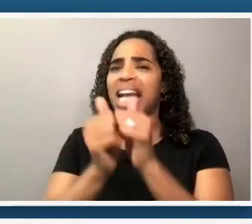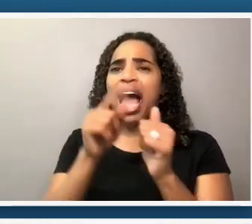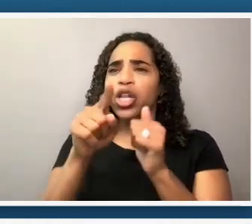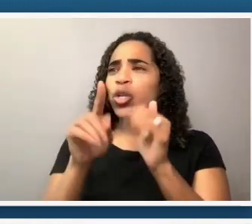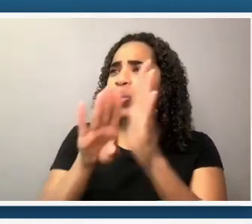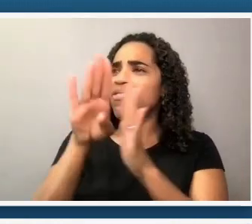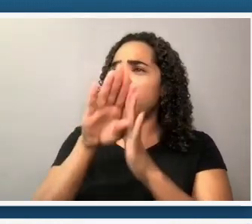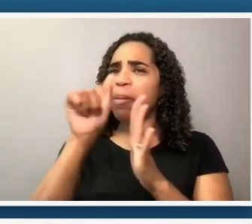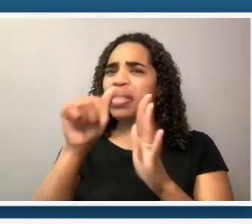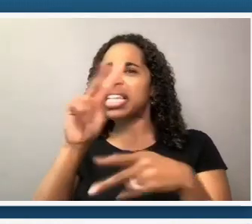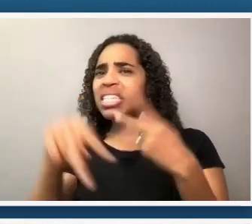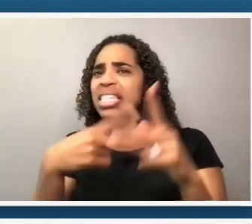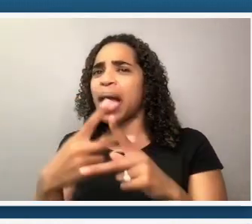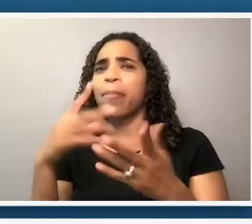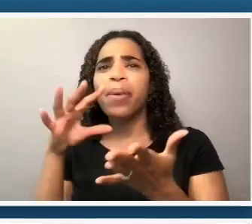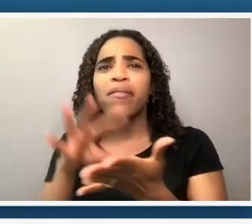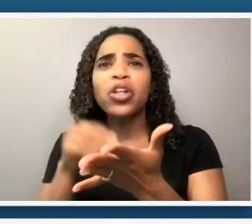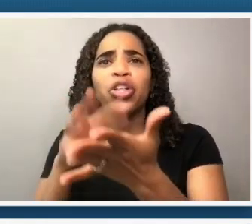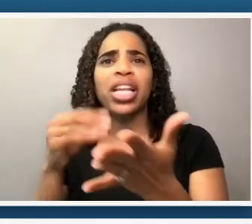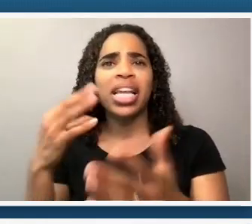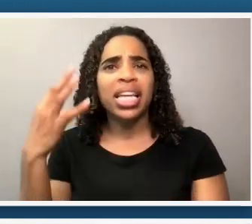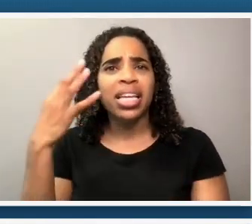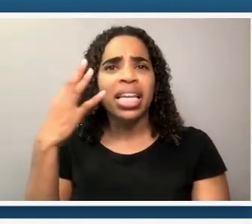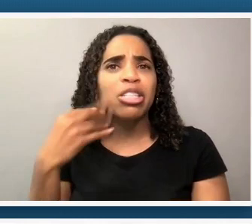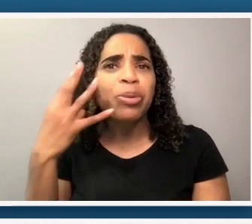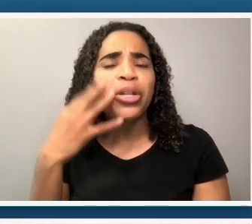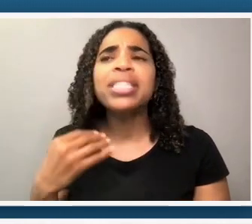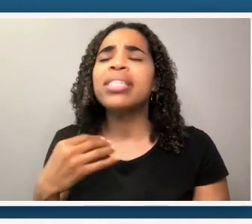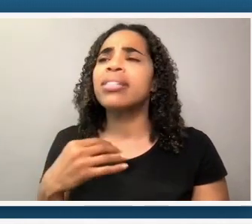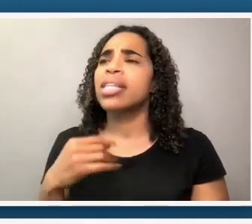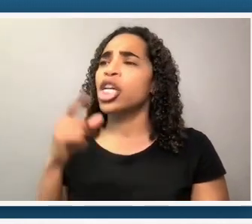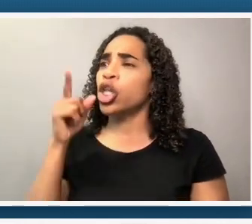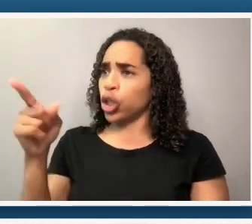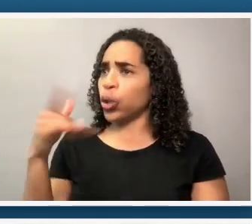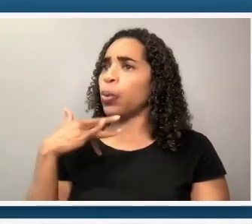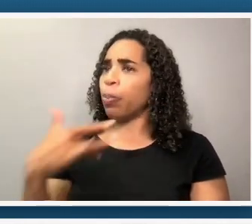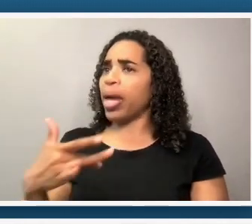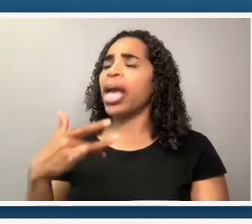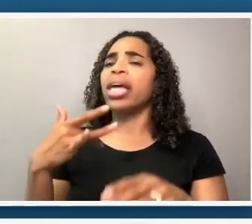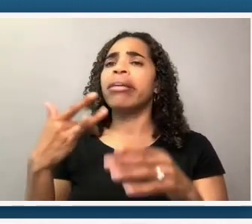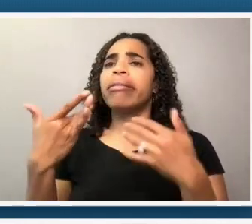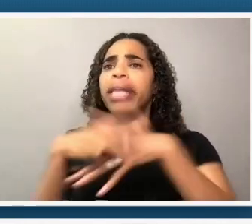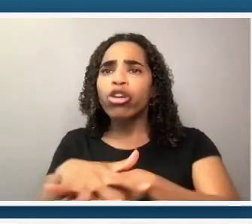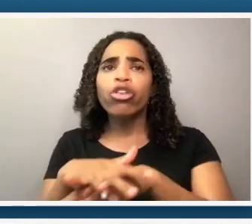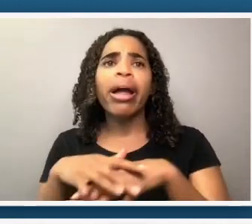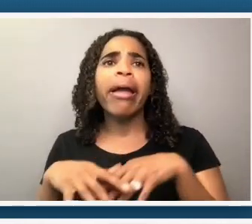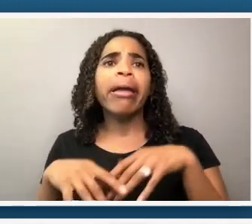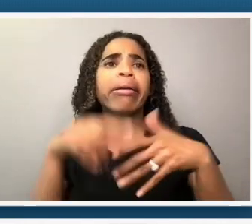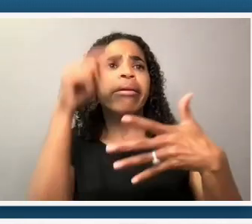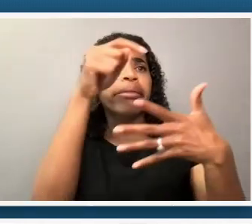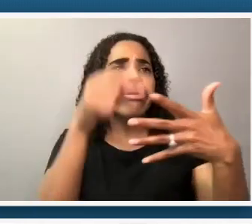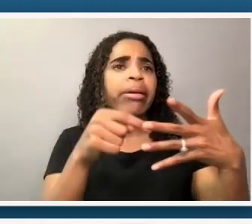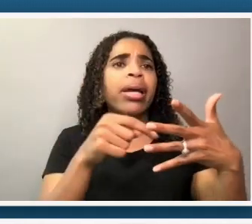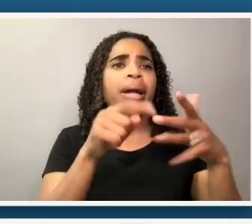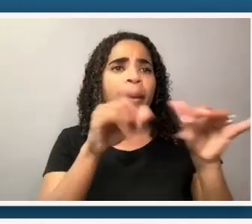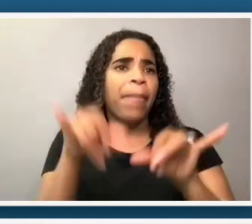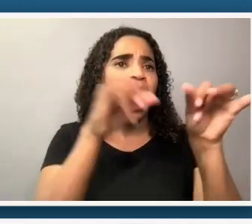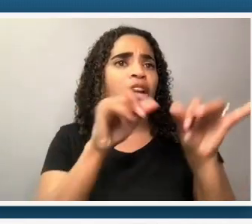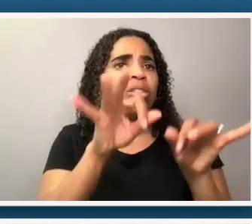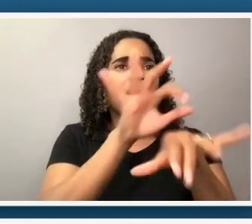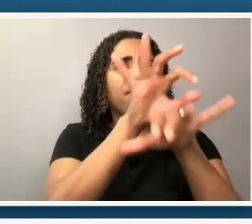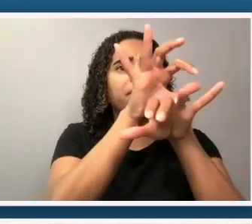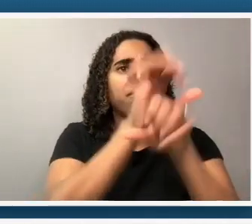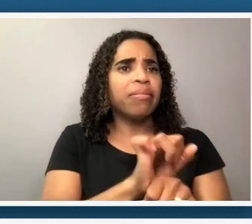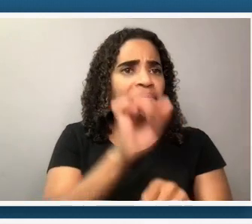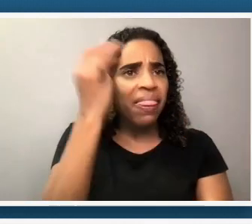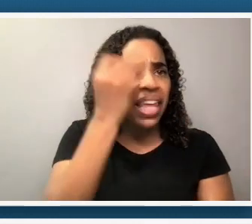experiences. It sounds like you do a lot with integrating these patterns of thinking, these structures, these